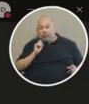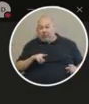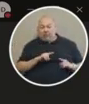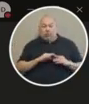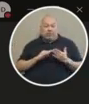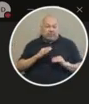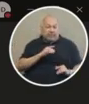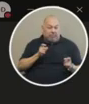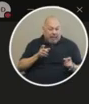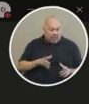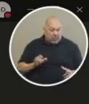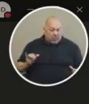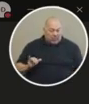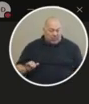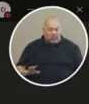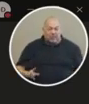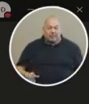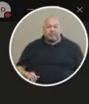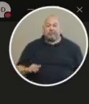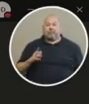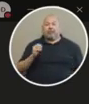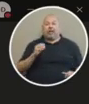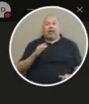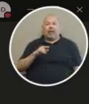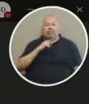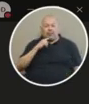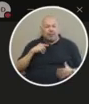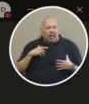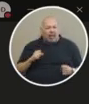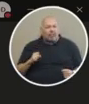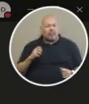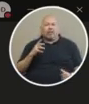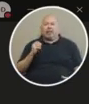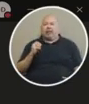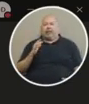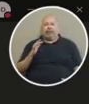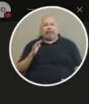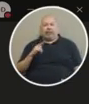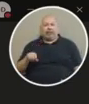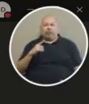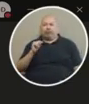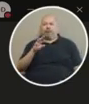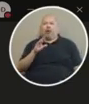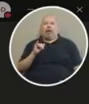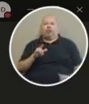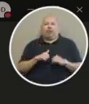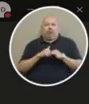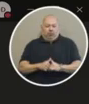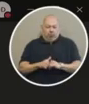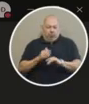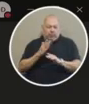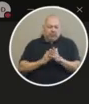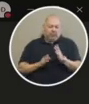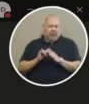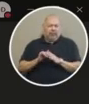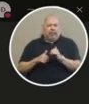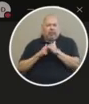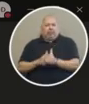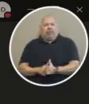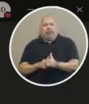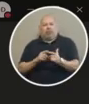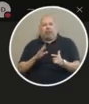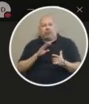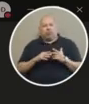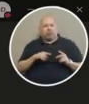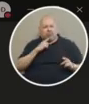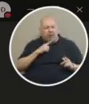city manager as well, and our public health director, about trying to enforce some of this compliance when it comes